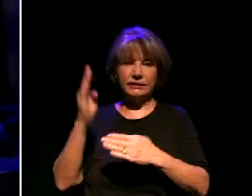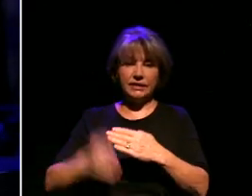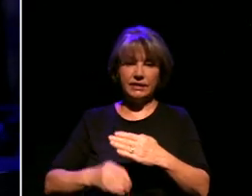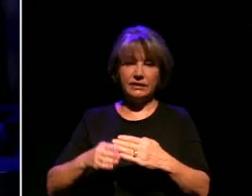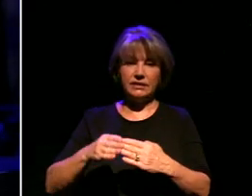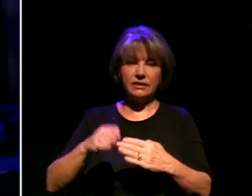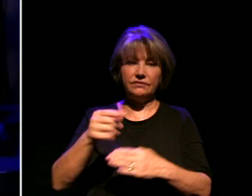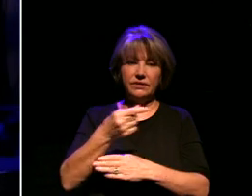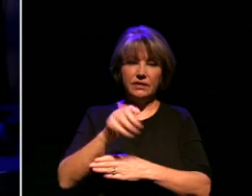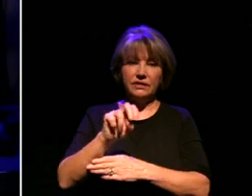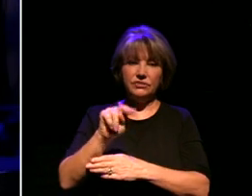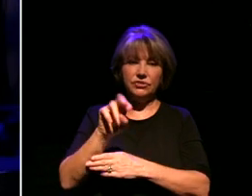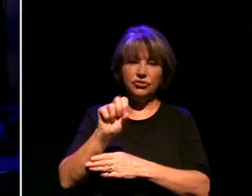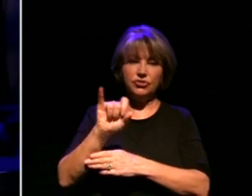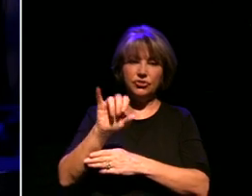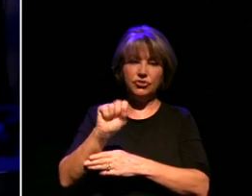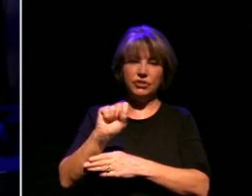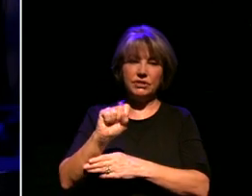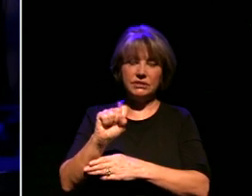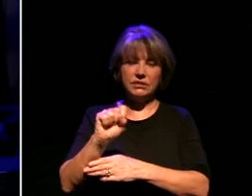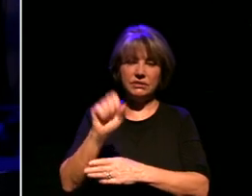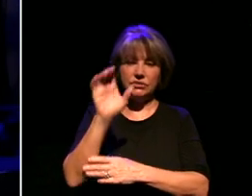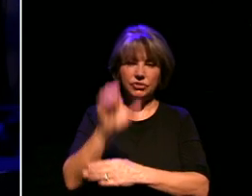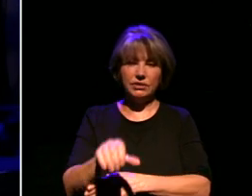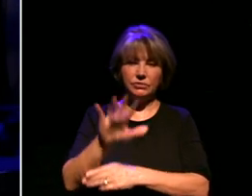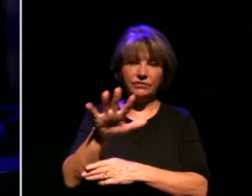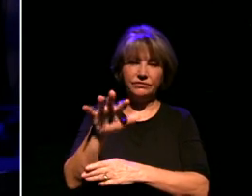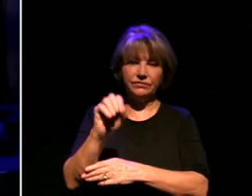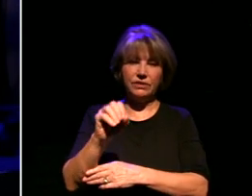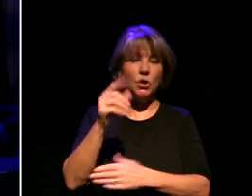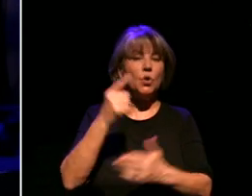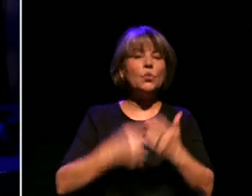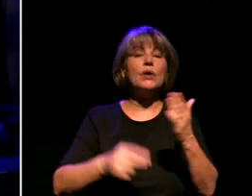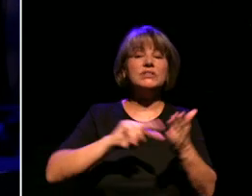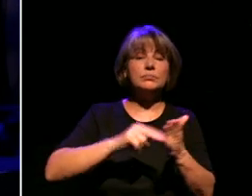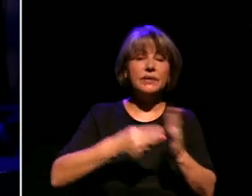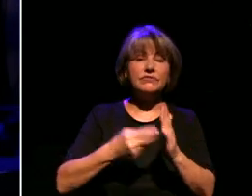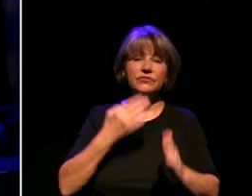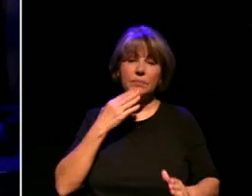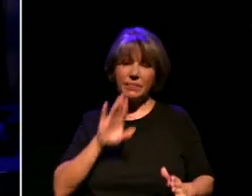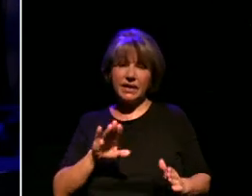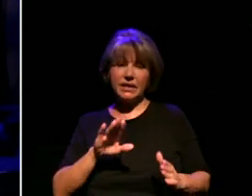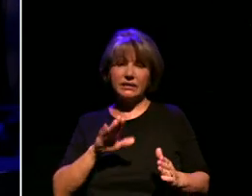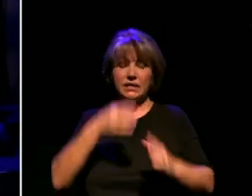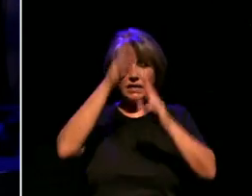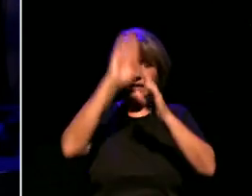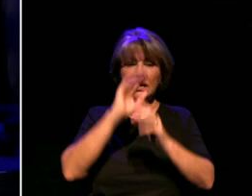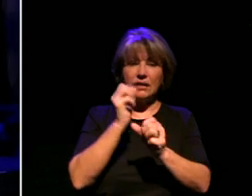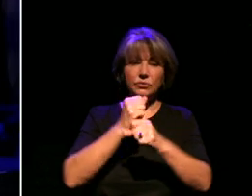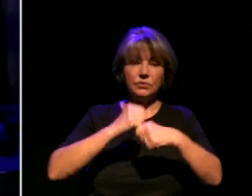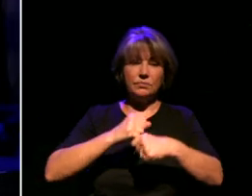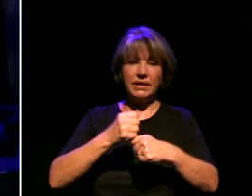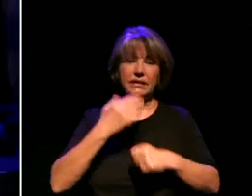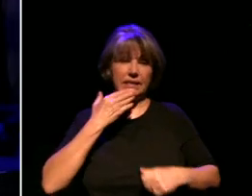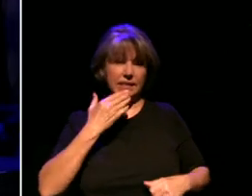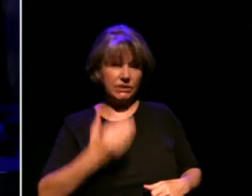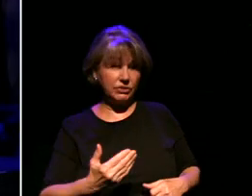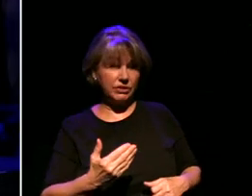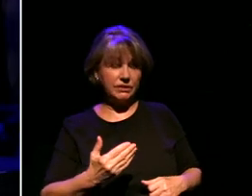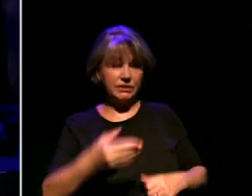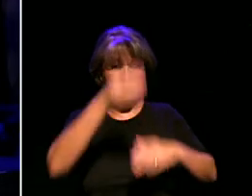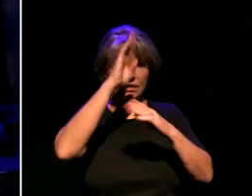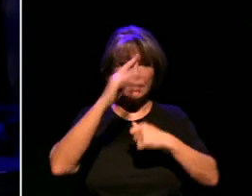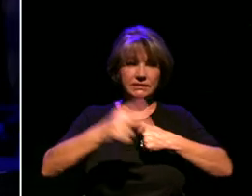50, he says, what you meant for evil, God meant for good, the salvation of many people. And God is in the saving